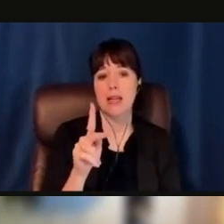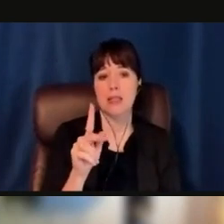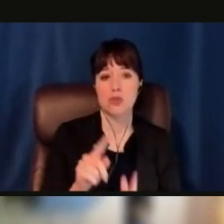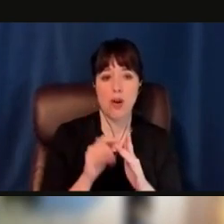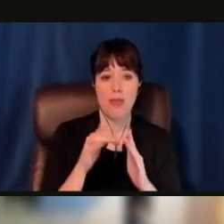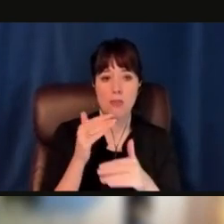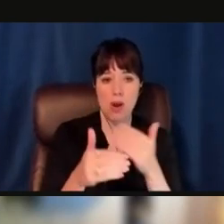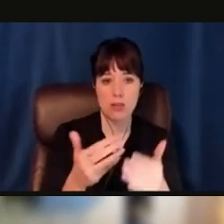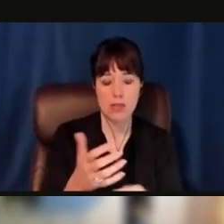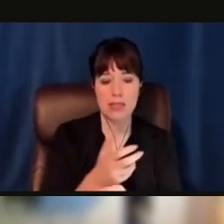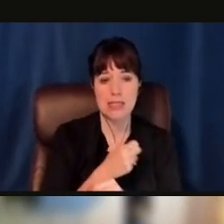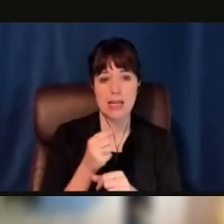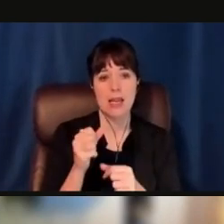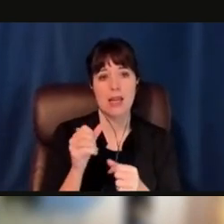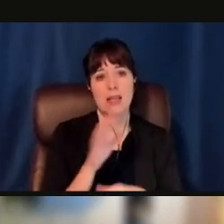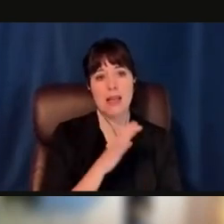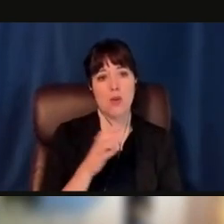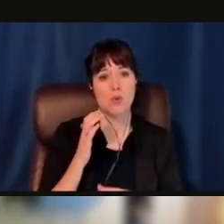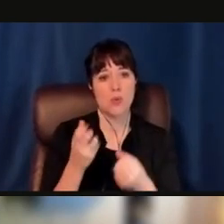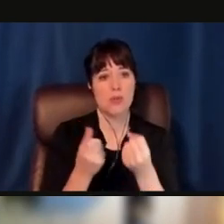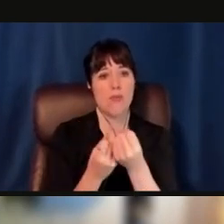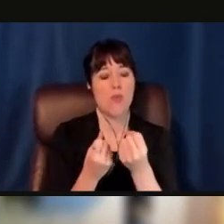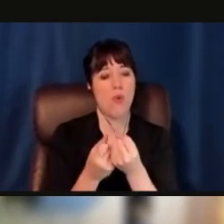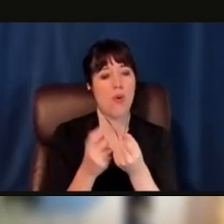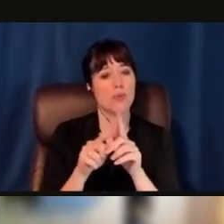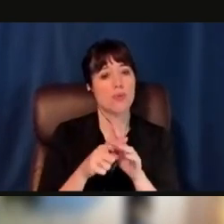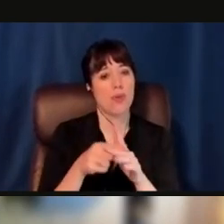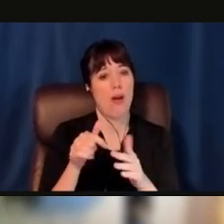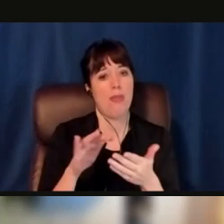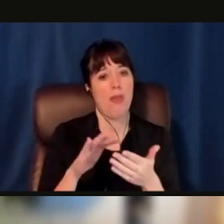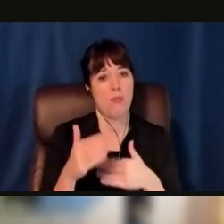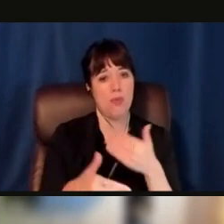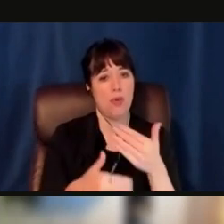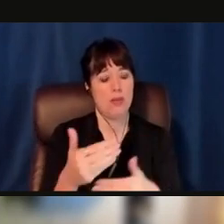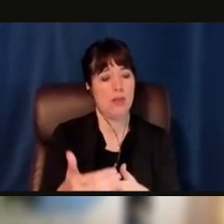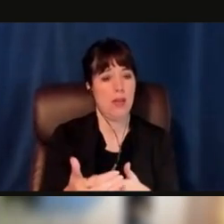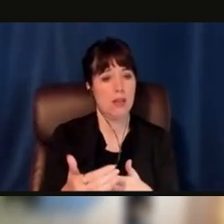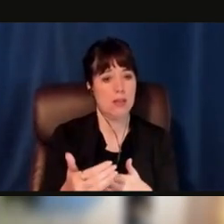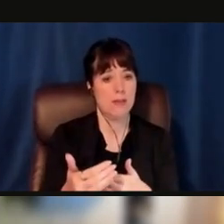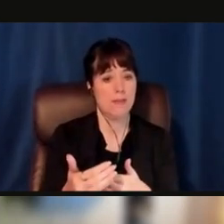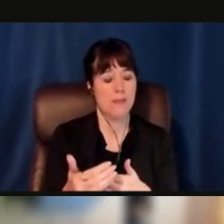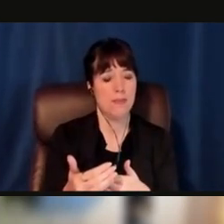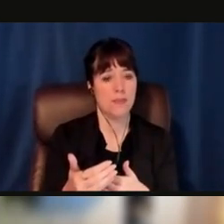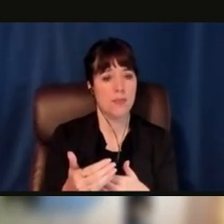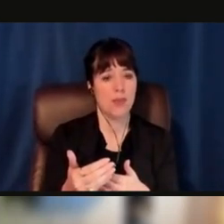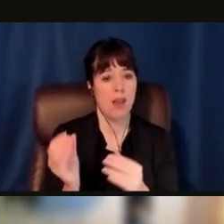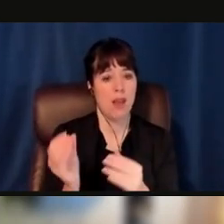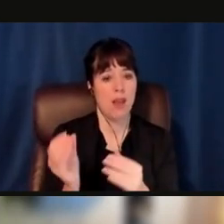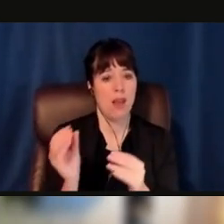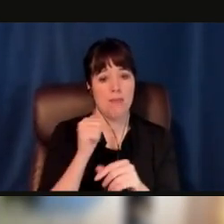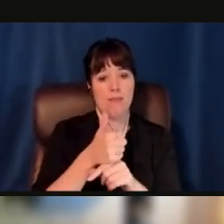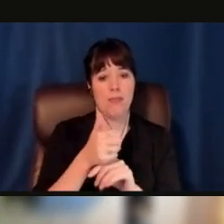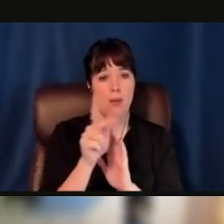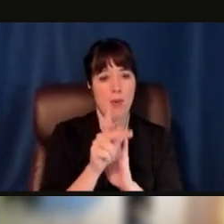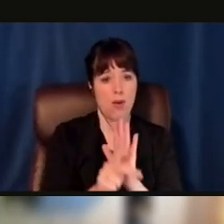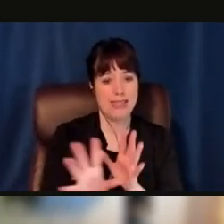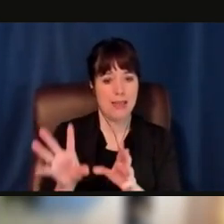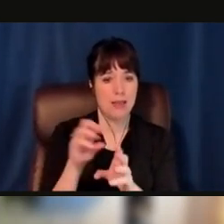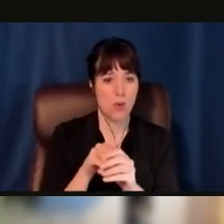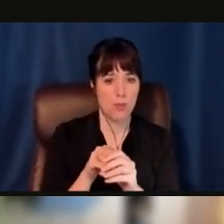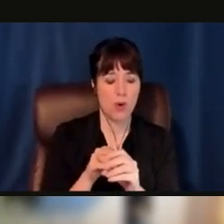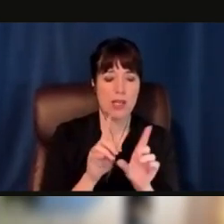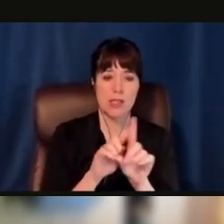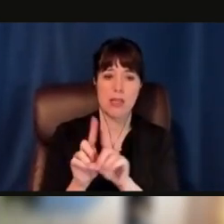getting council support to start that process of putting together a policy that incorporates these